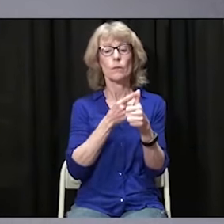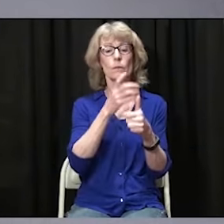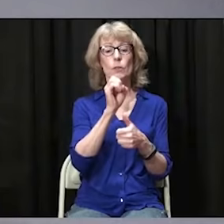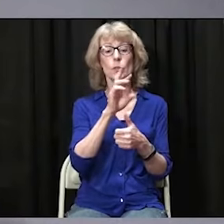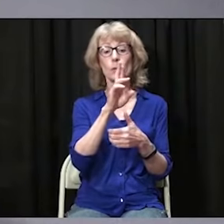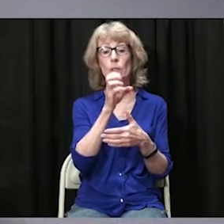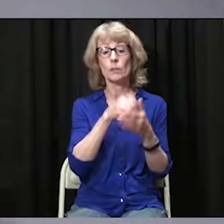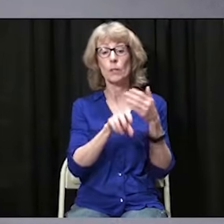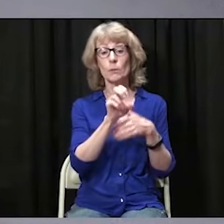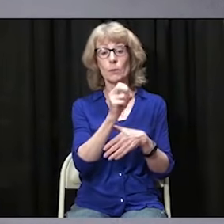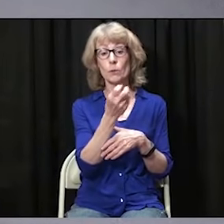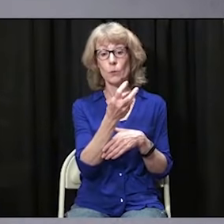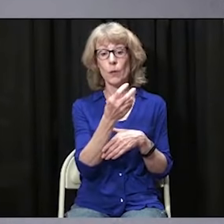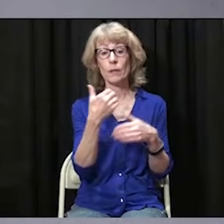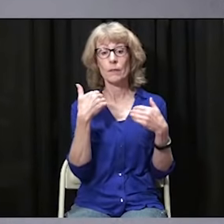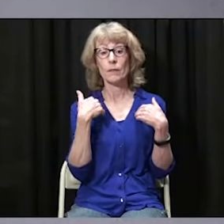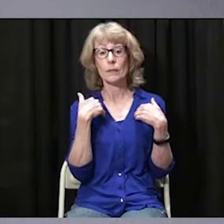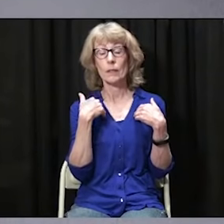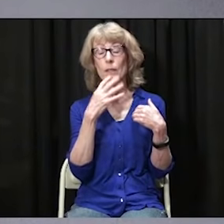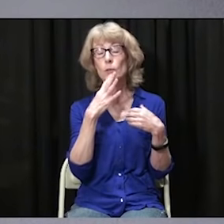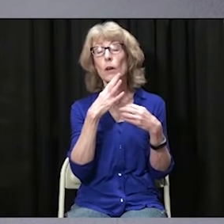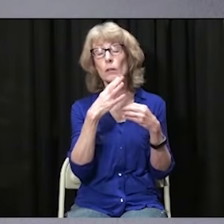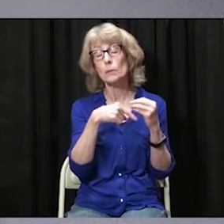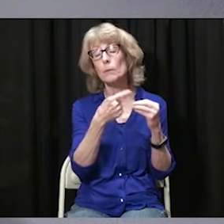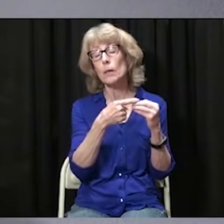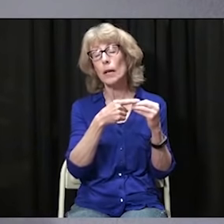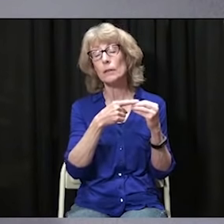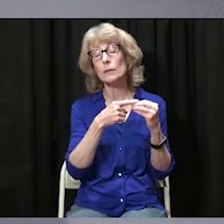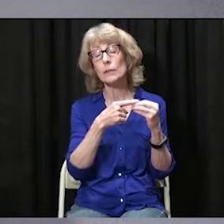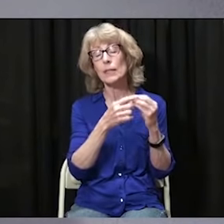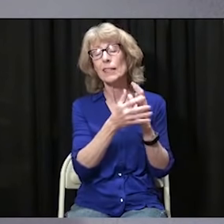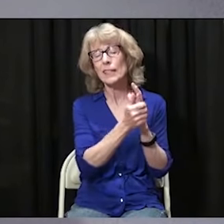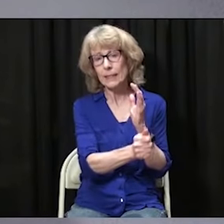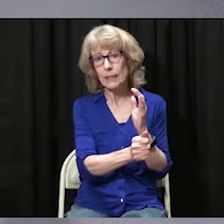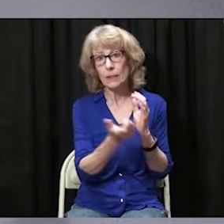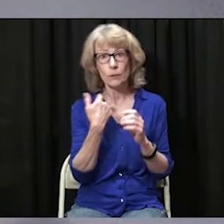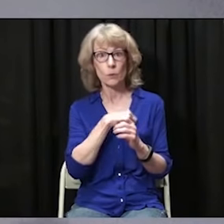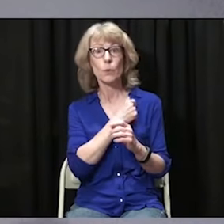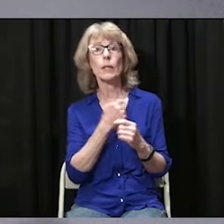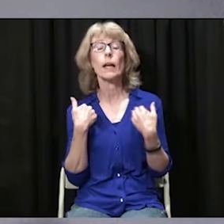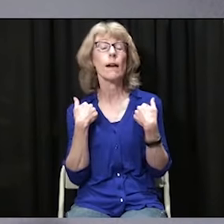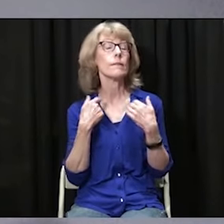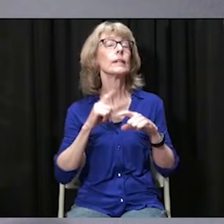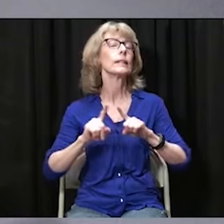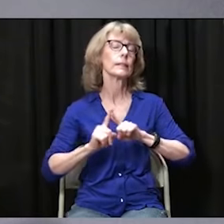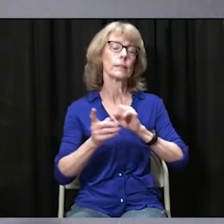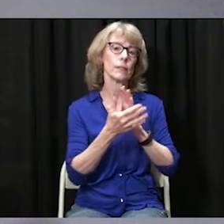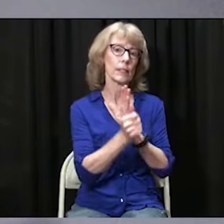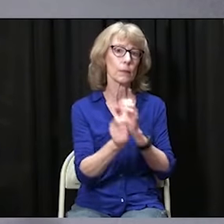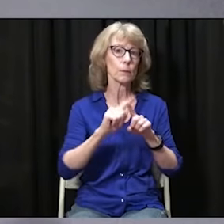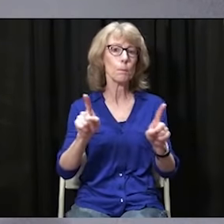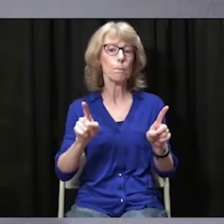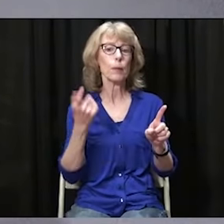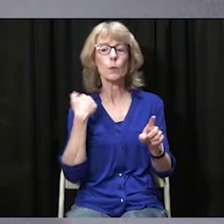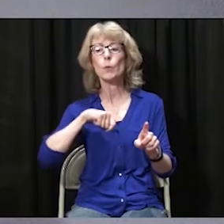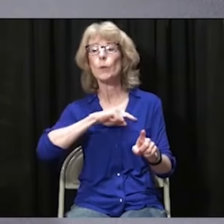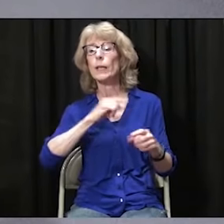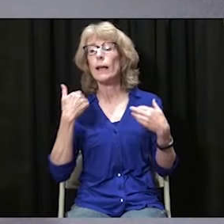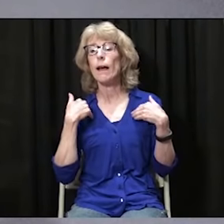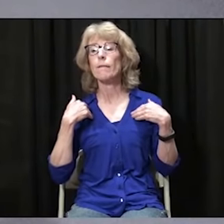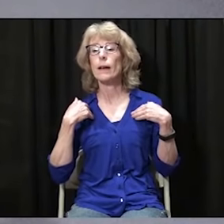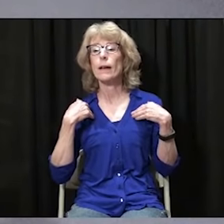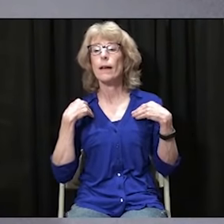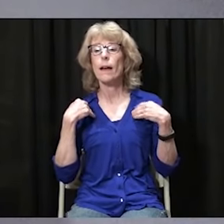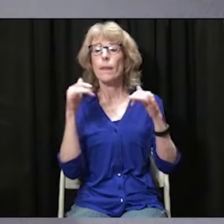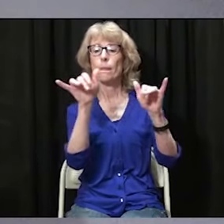gifts. We all have different gifts, but I think we have the same goal or the same intent